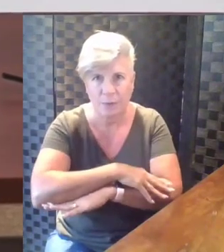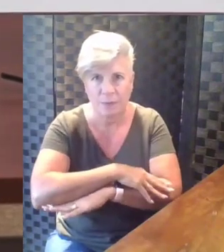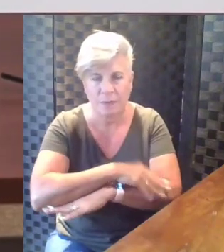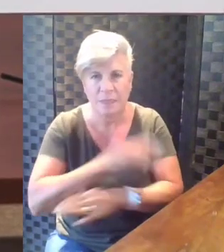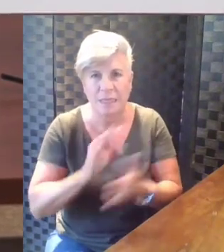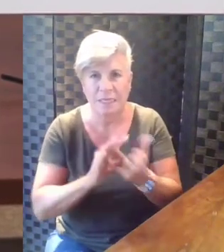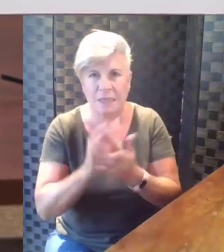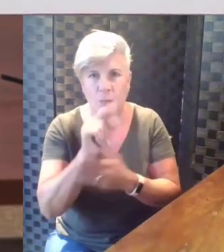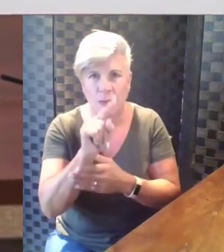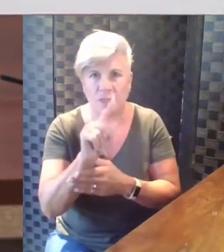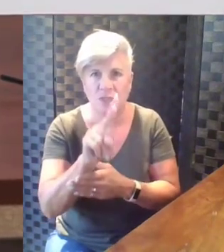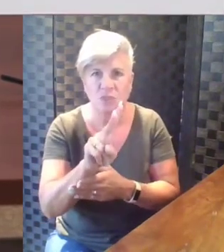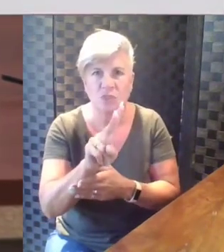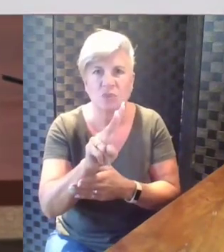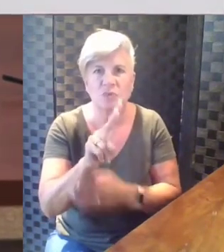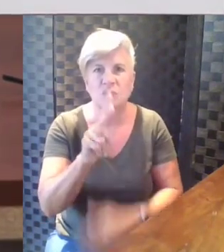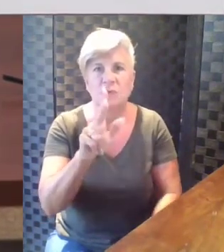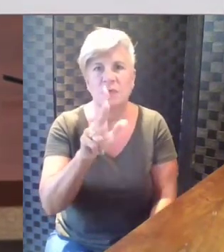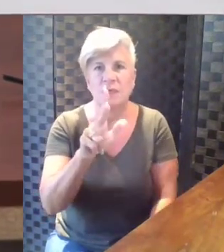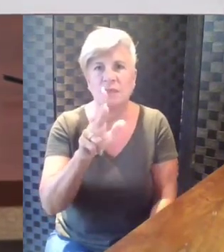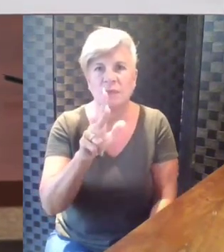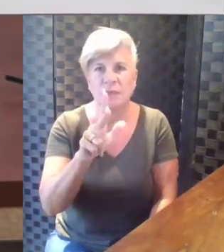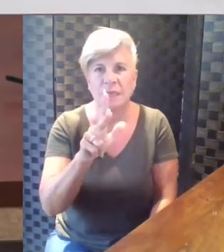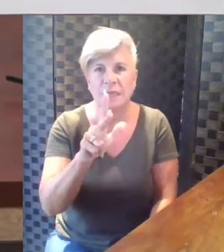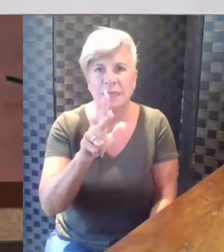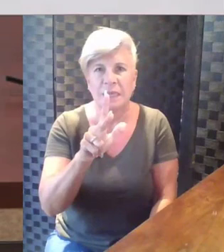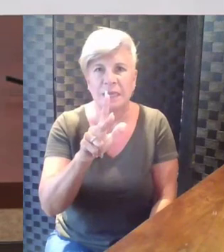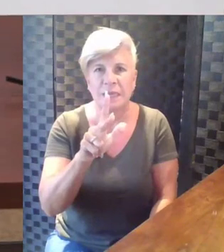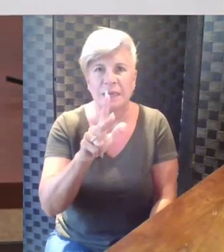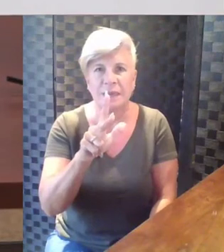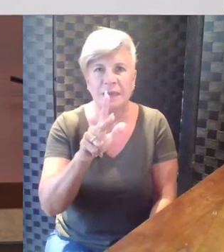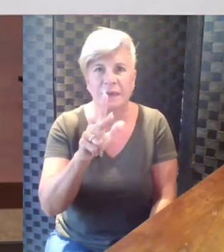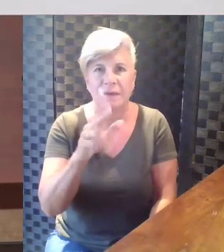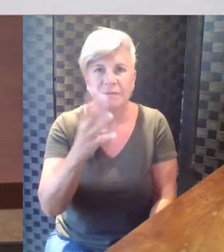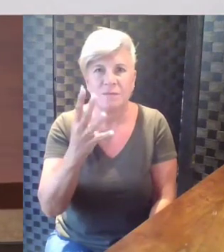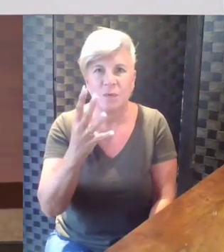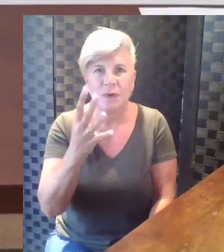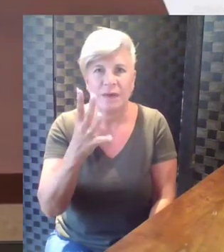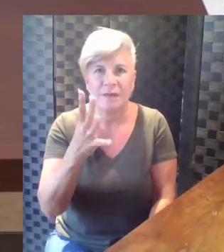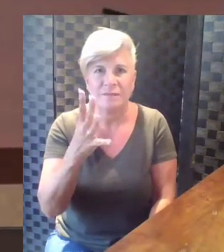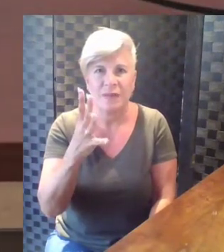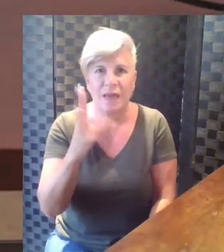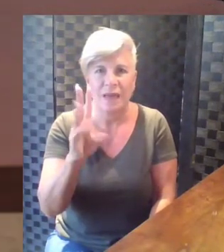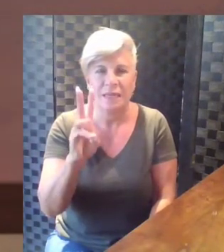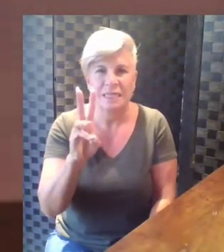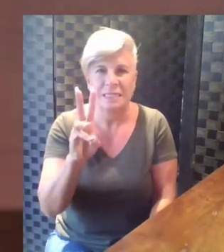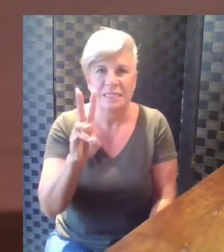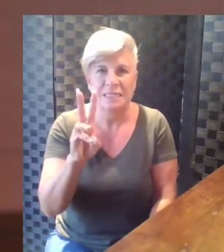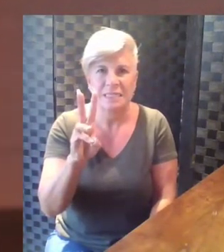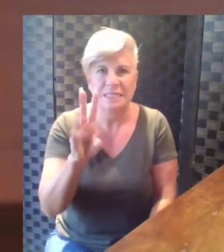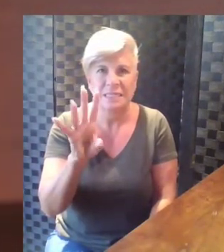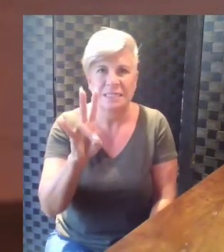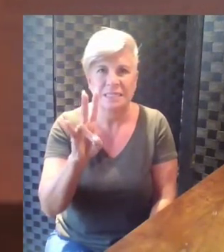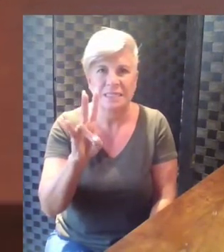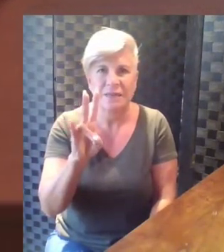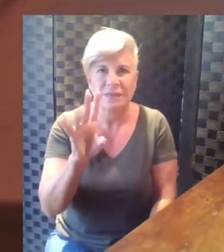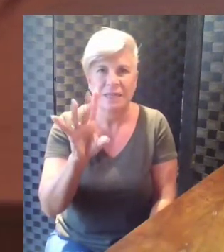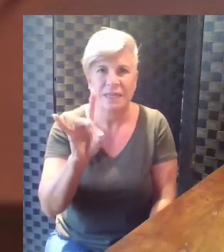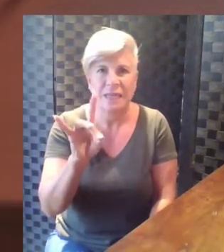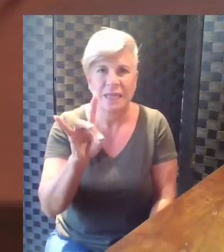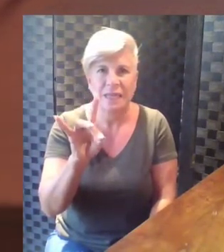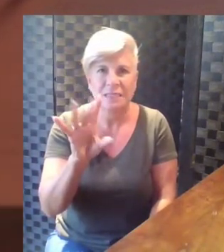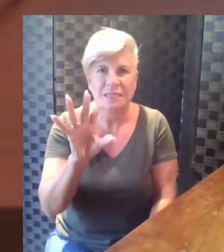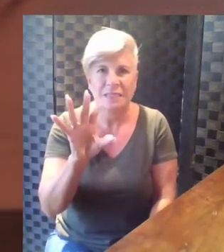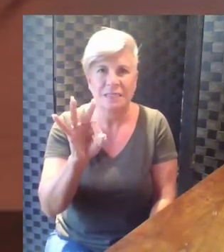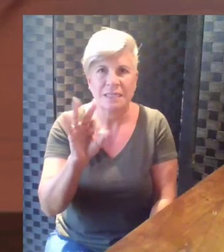let's count out 10. 1, 2, 3, 4, 5, 6,